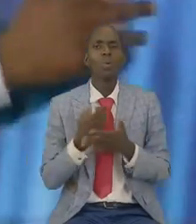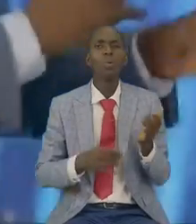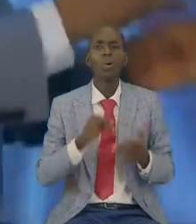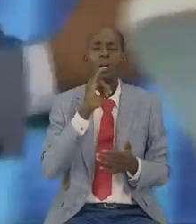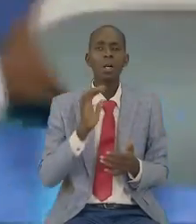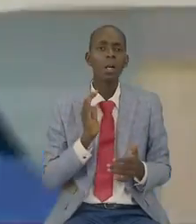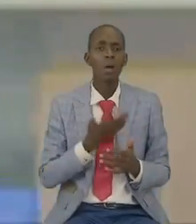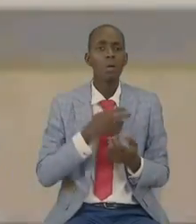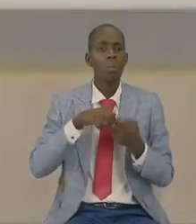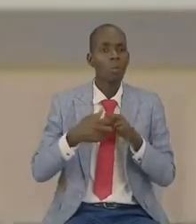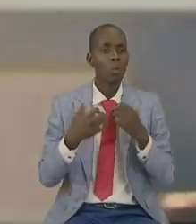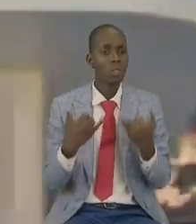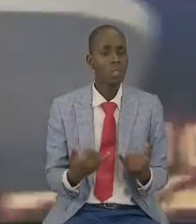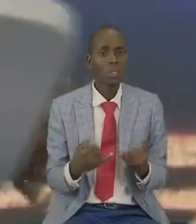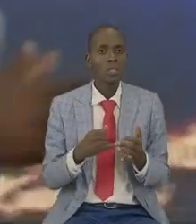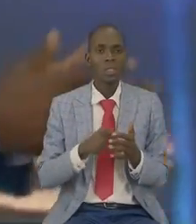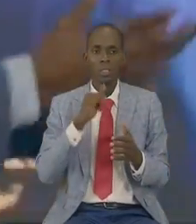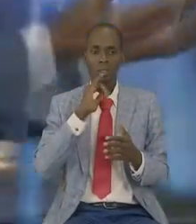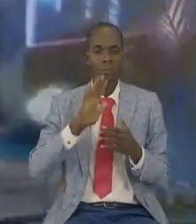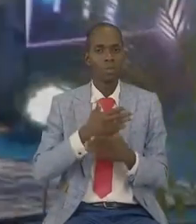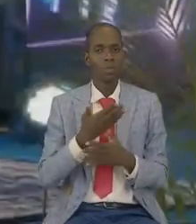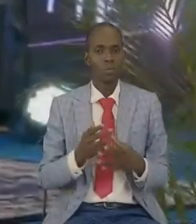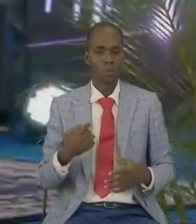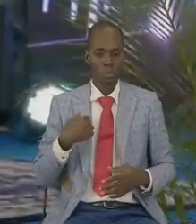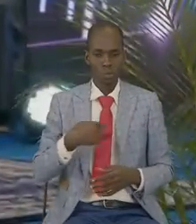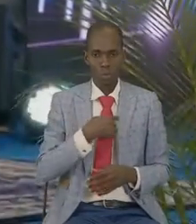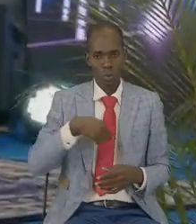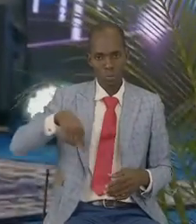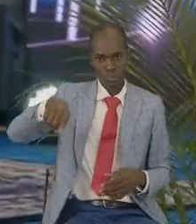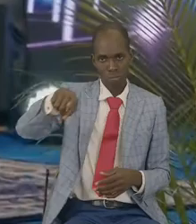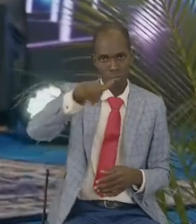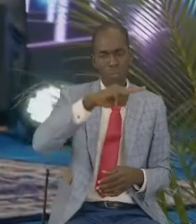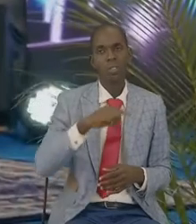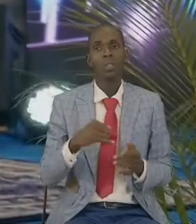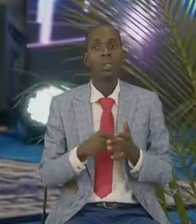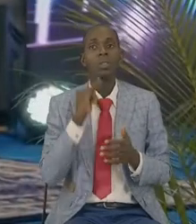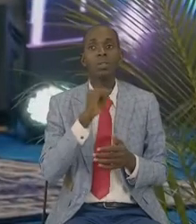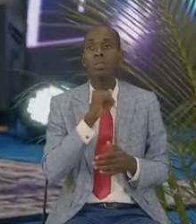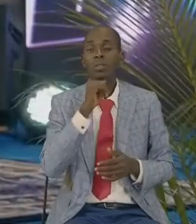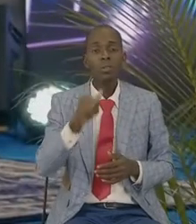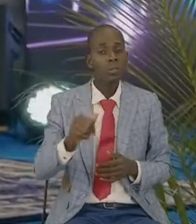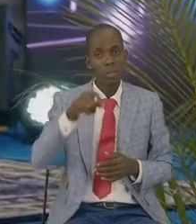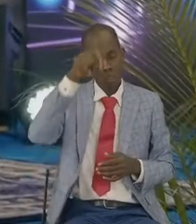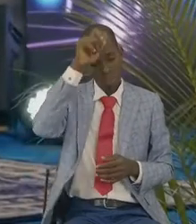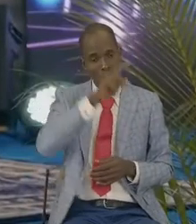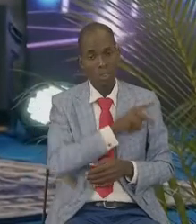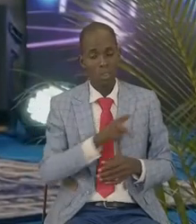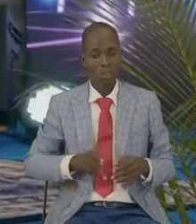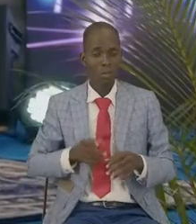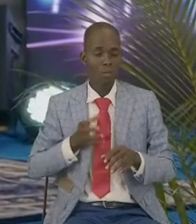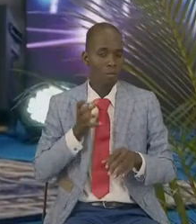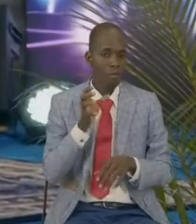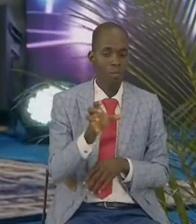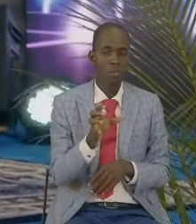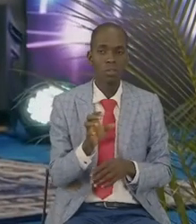It's between ourselves. It's not Pharaoh causing us any challenge, any problem now.